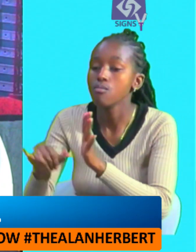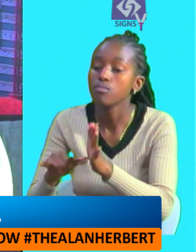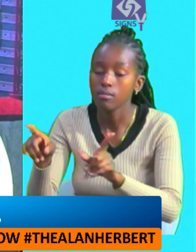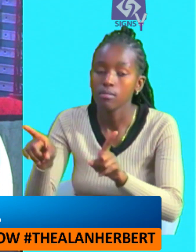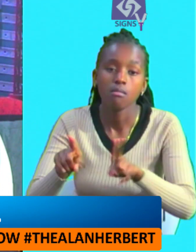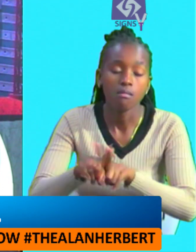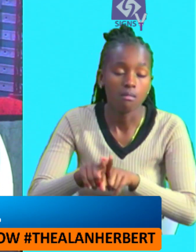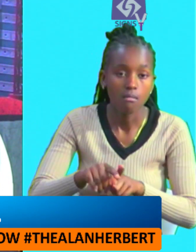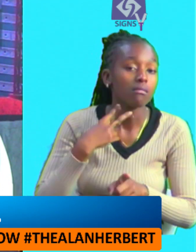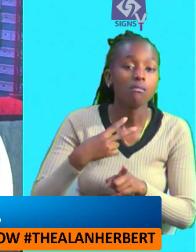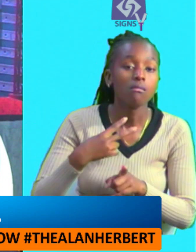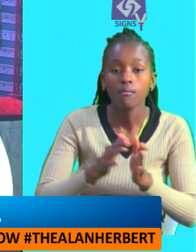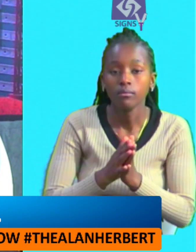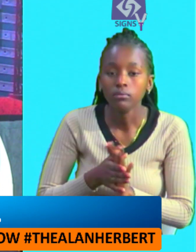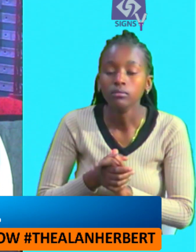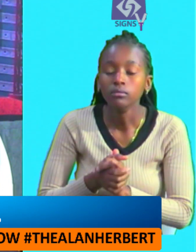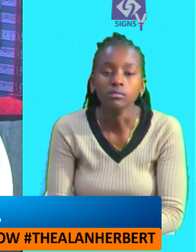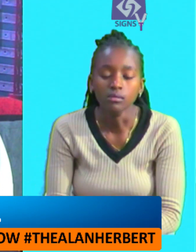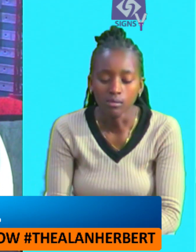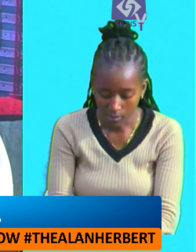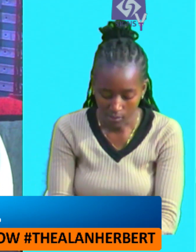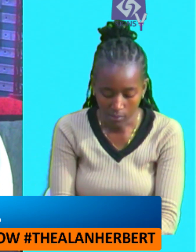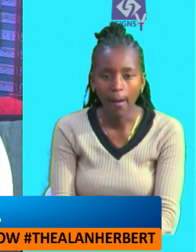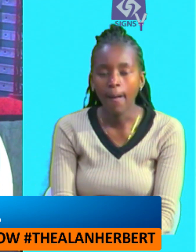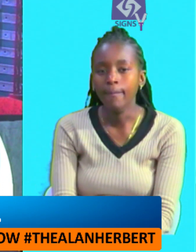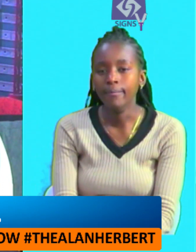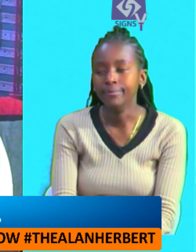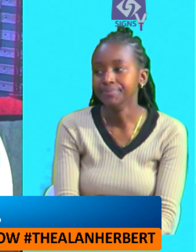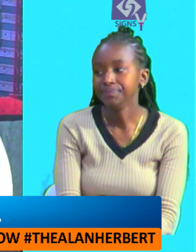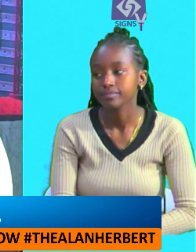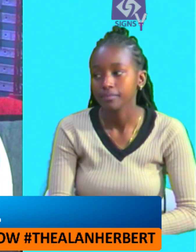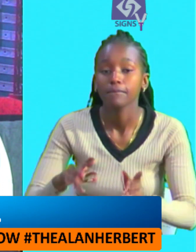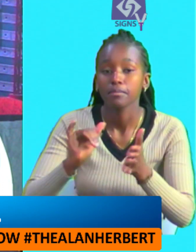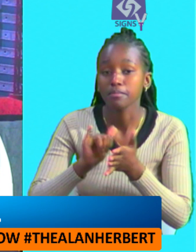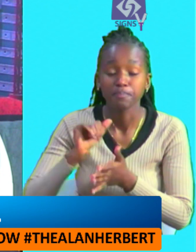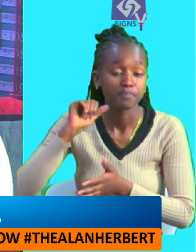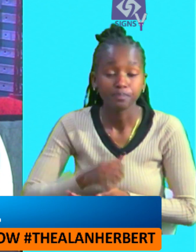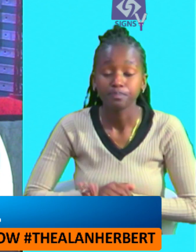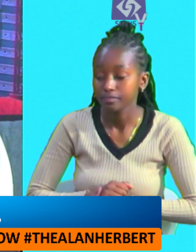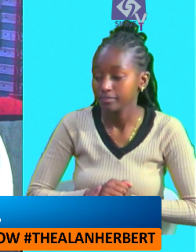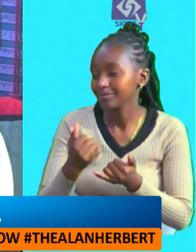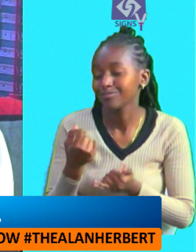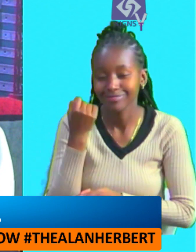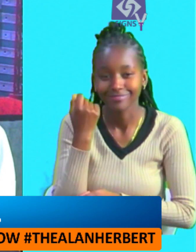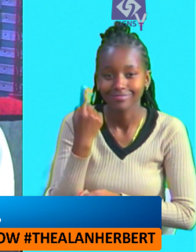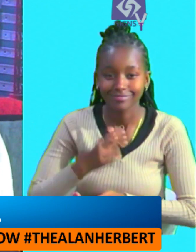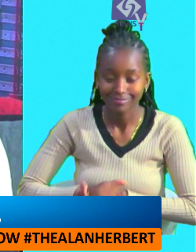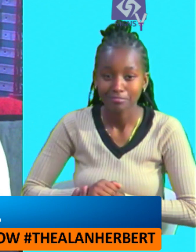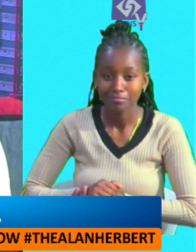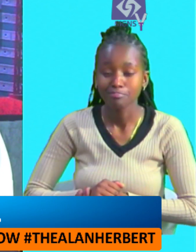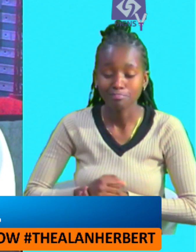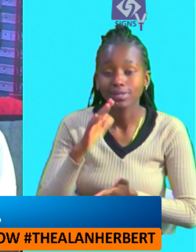YouTube platform. Nice. Yeah. Oh, that's. And you did not want to say. That is awesome.